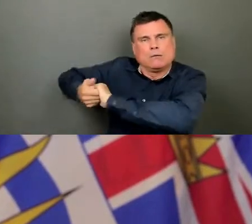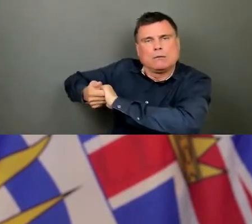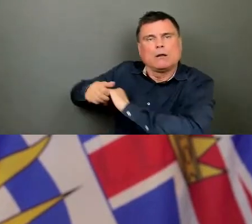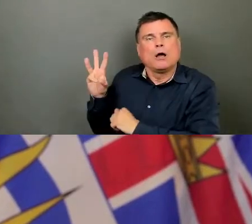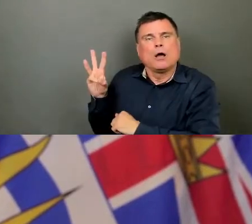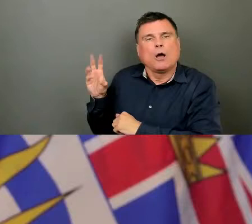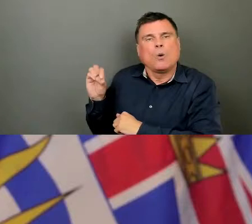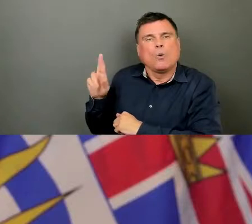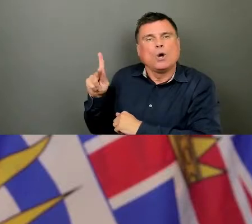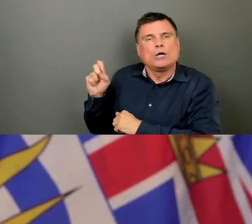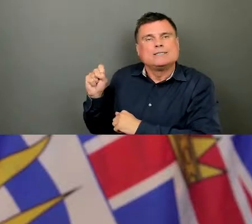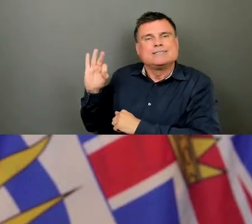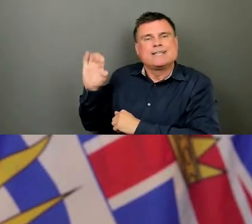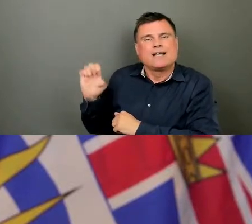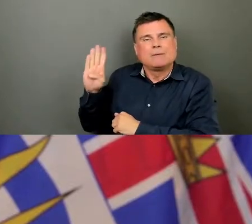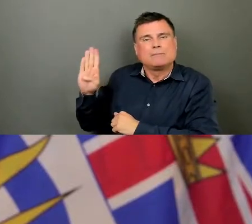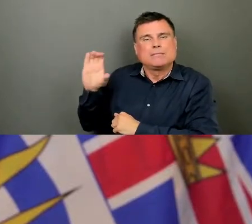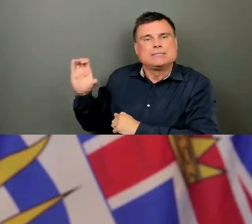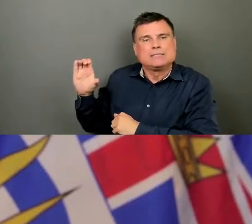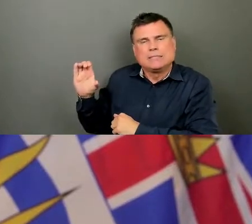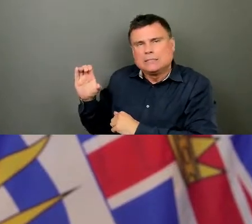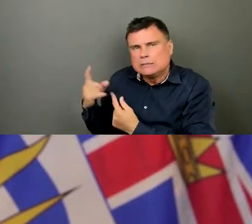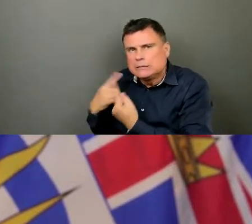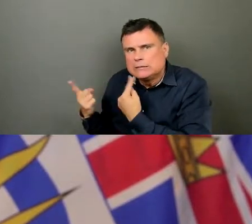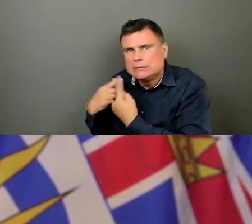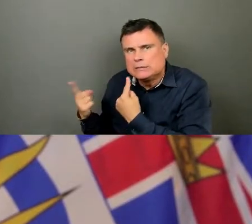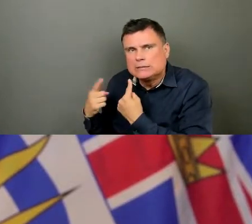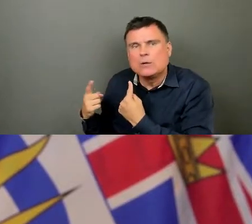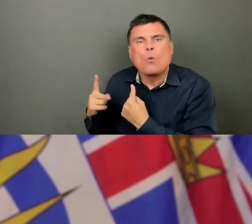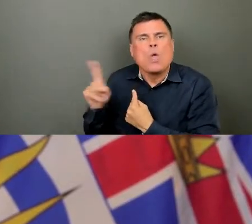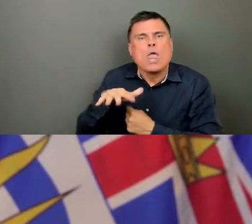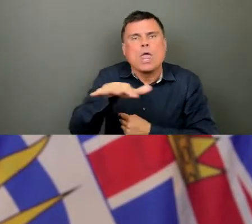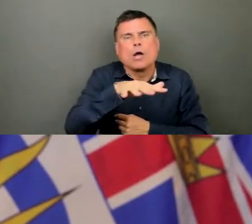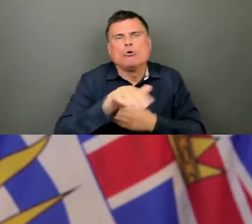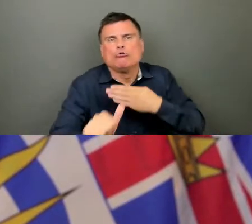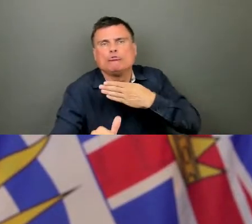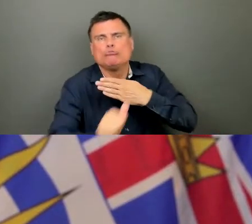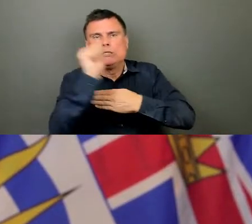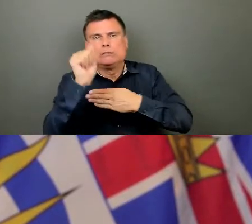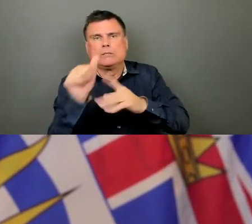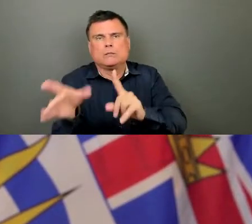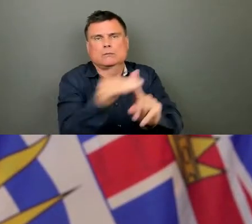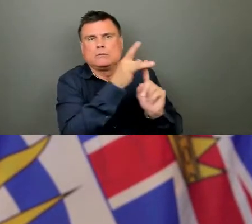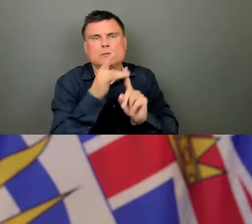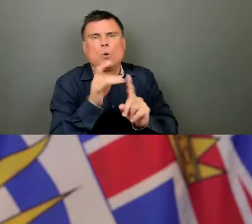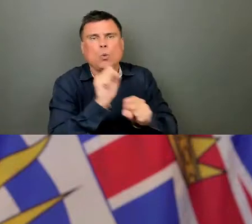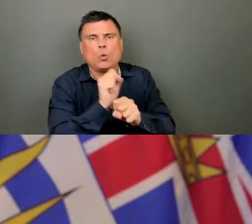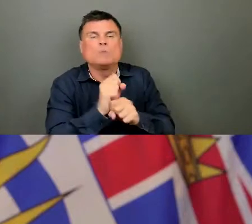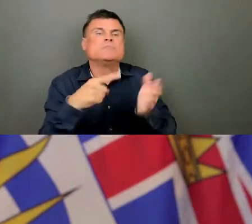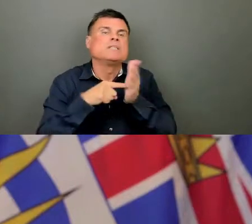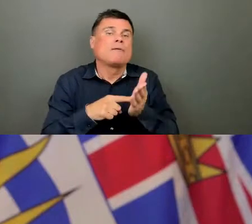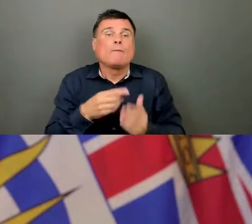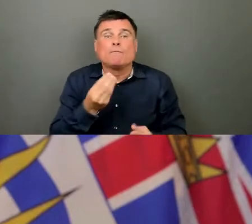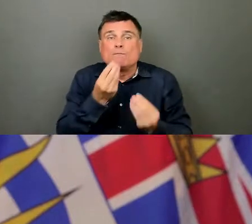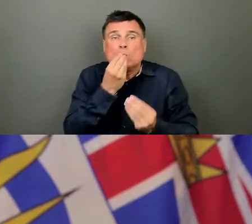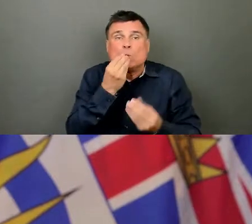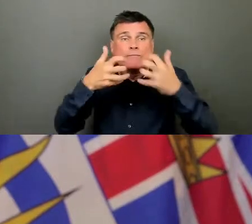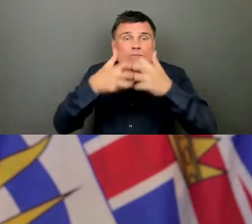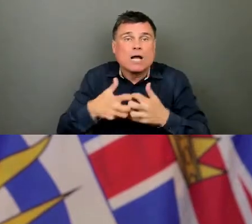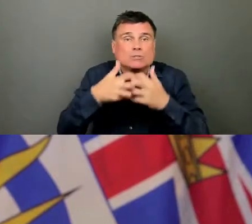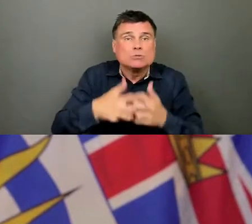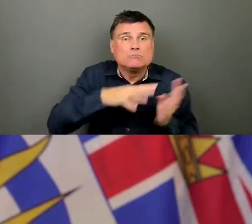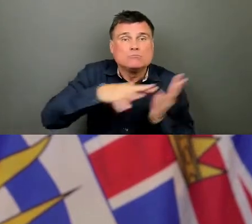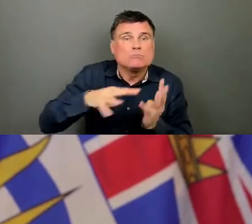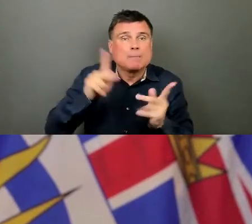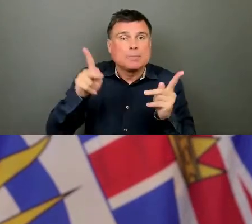higher risk workplaces, for example, the food processing plants, where we saw a lot of transmission. We've done a number